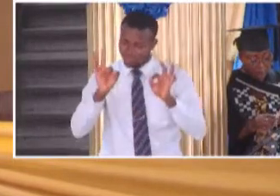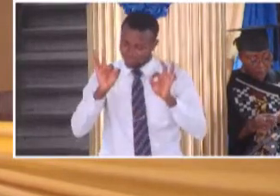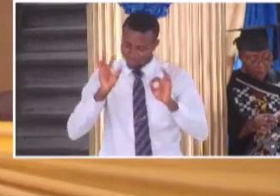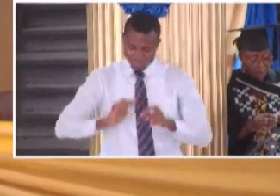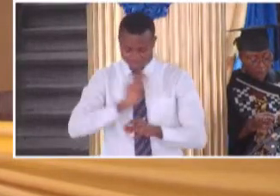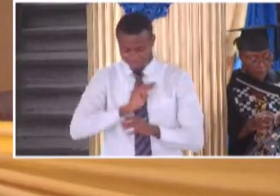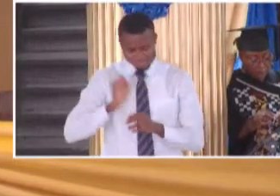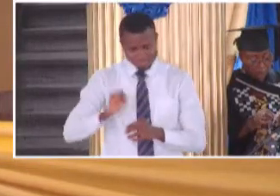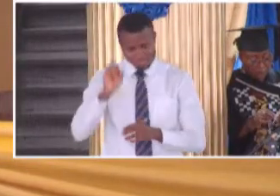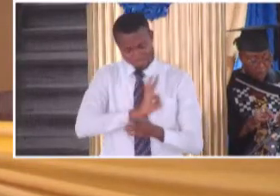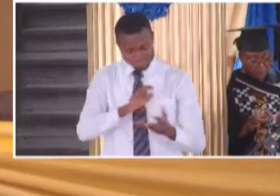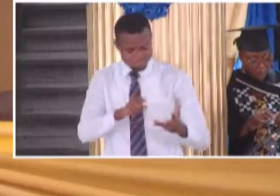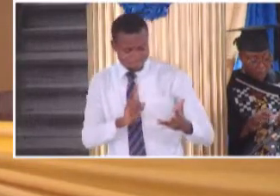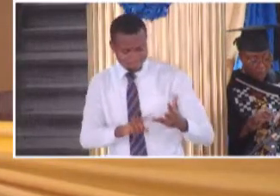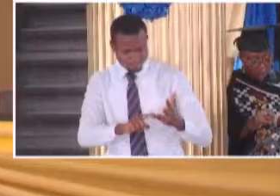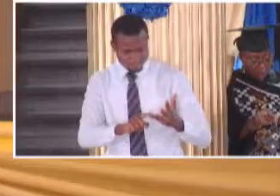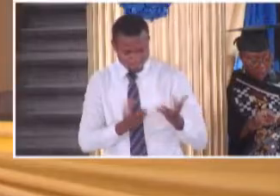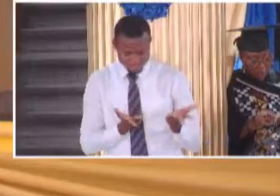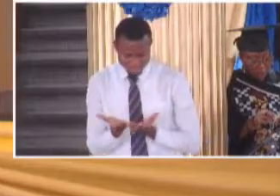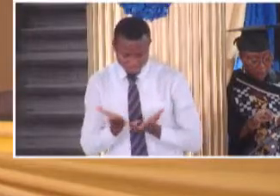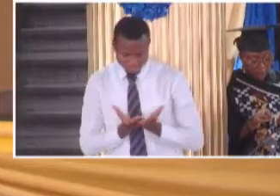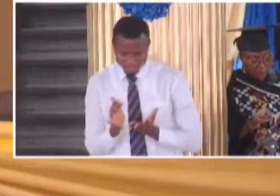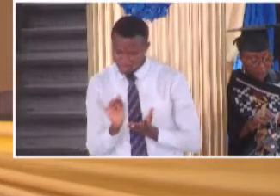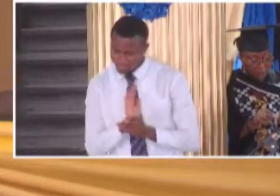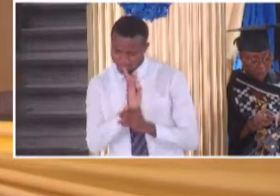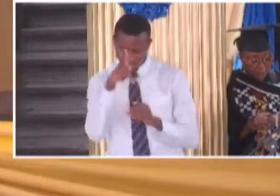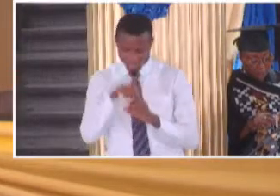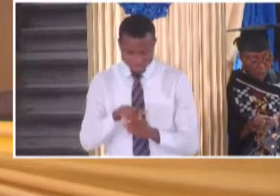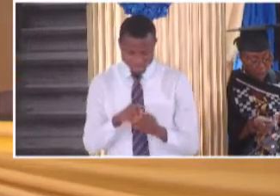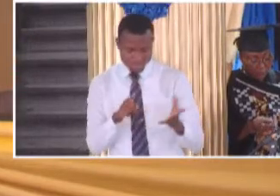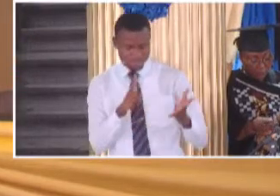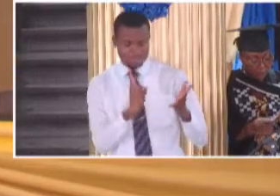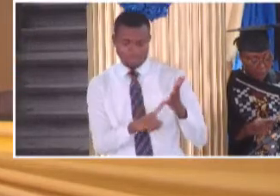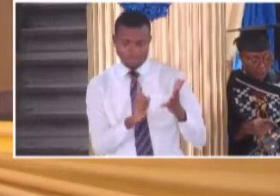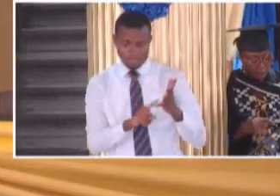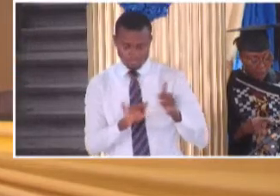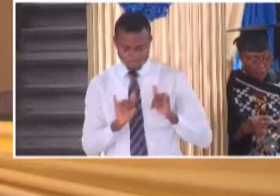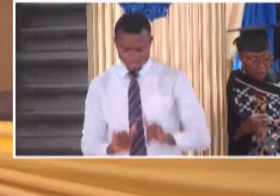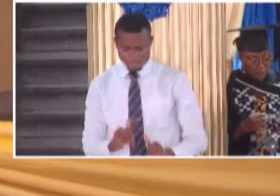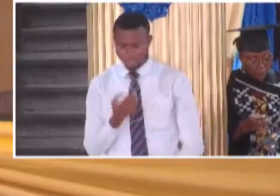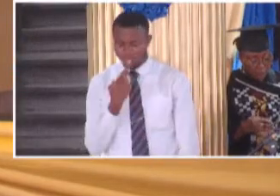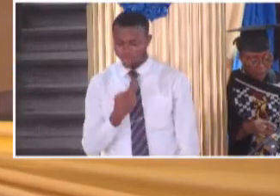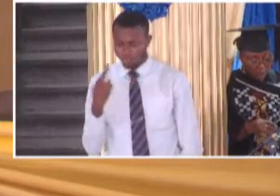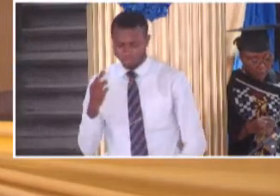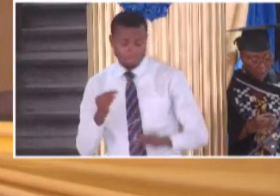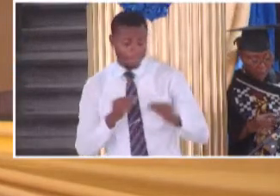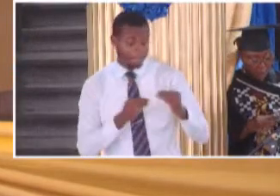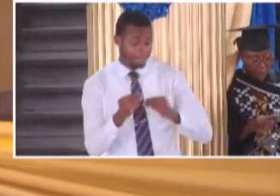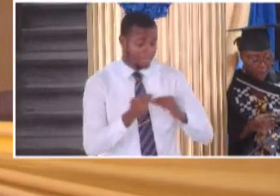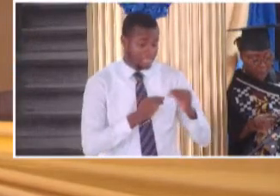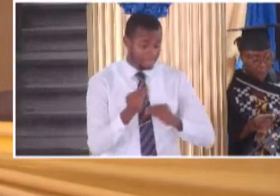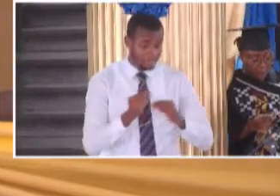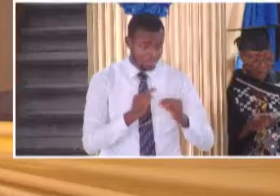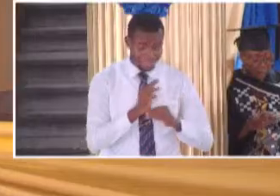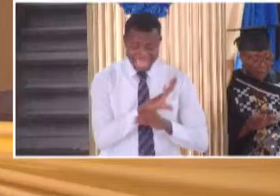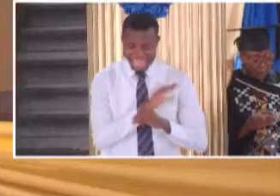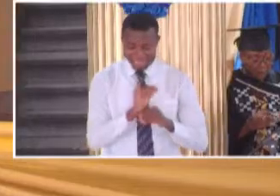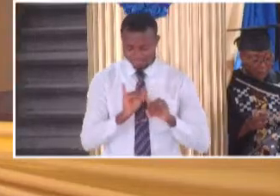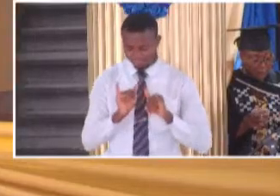engagement and partnership; and 5, sustainable resource mobilization and stewardship.